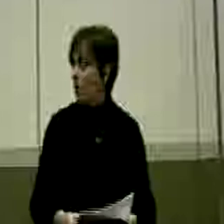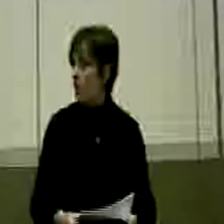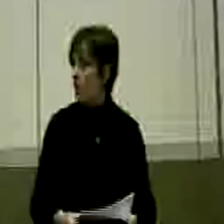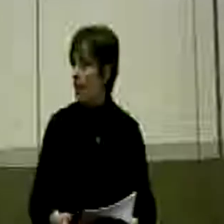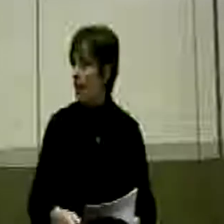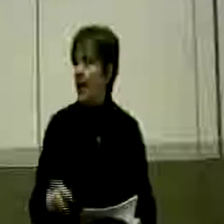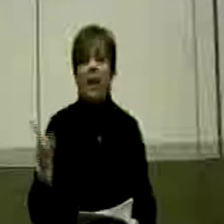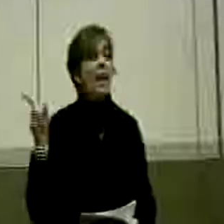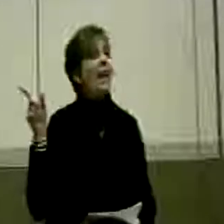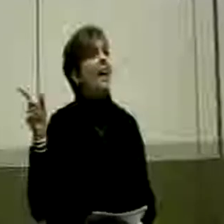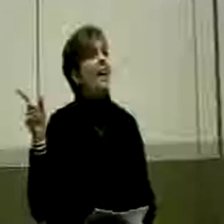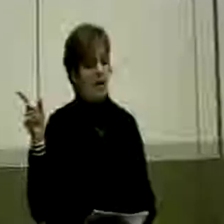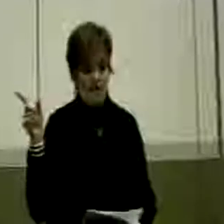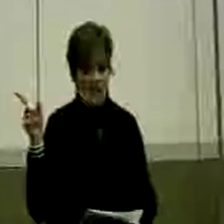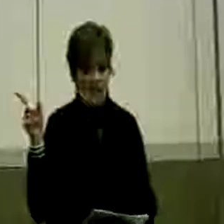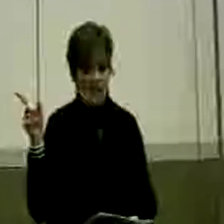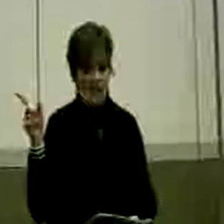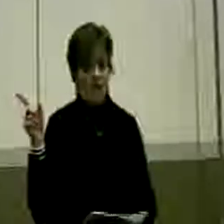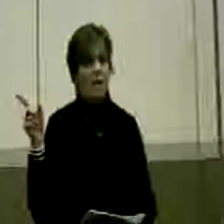of what I